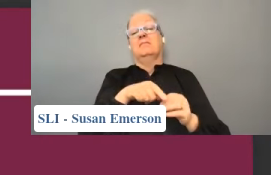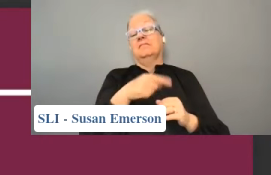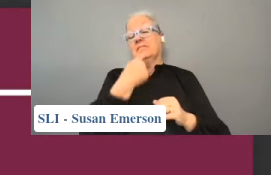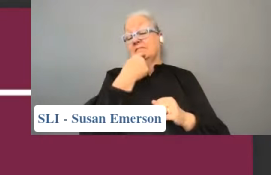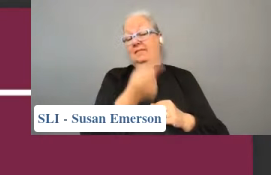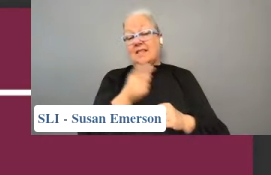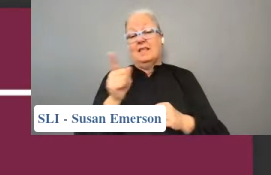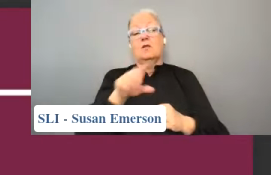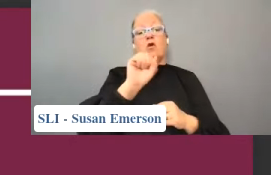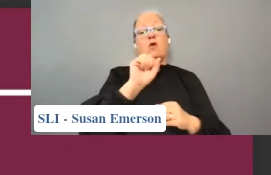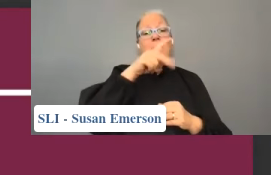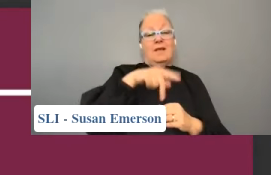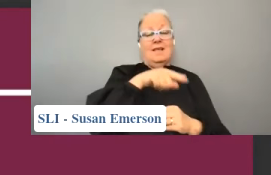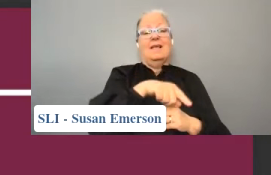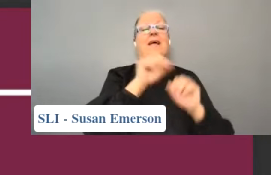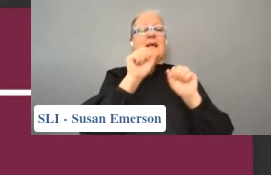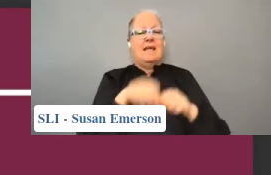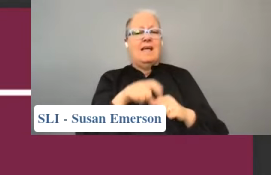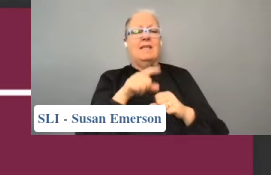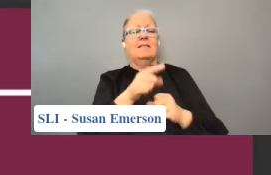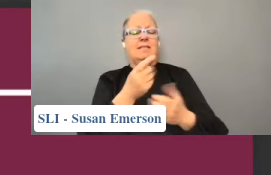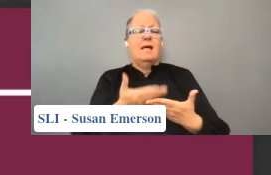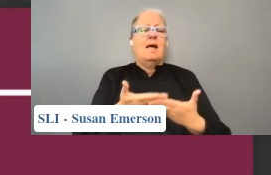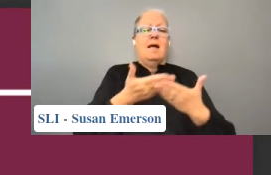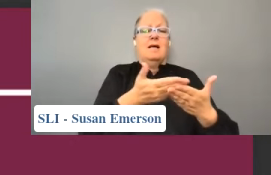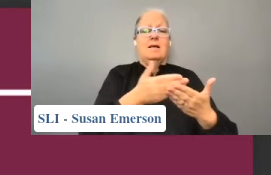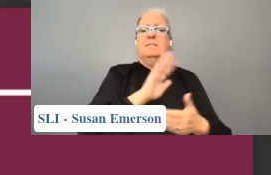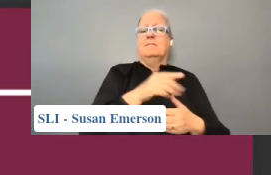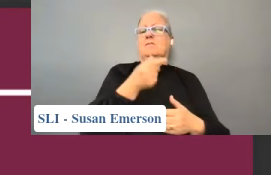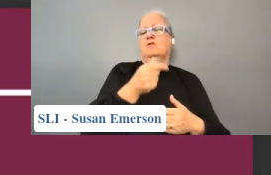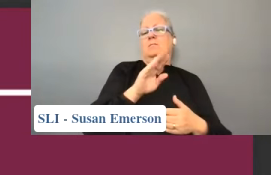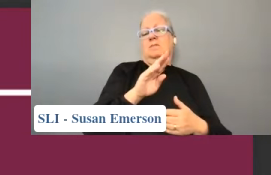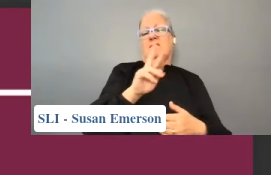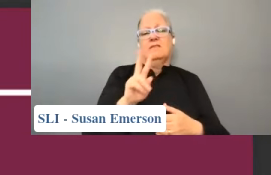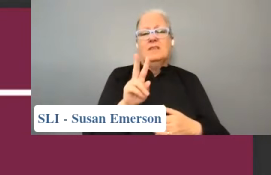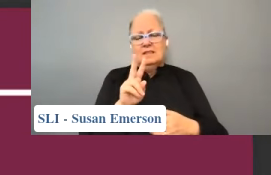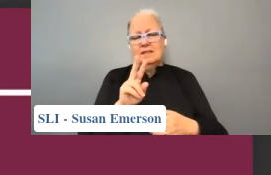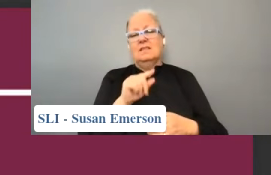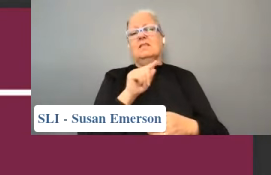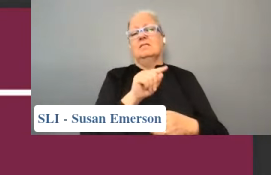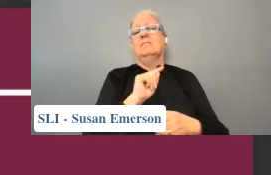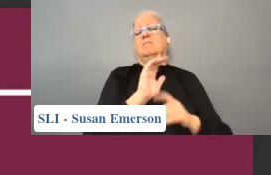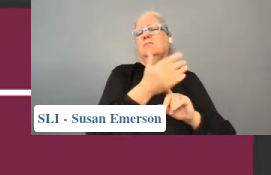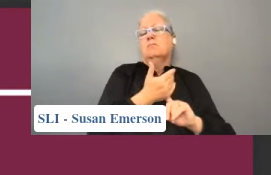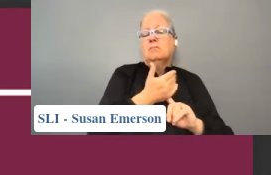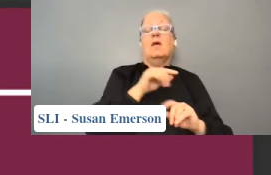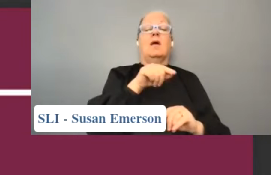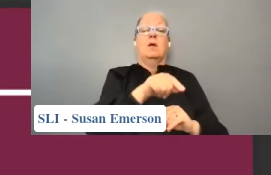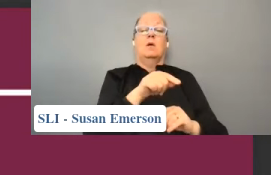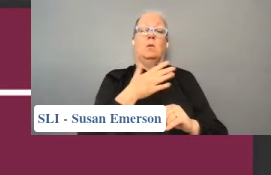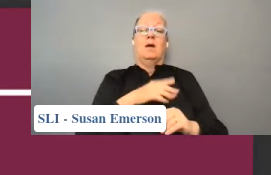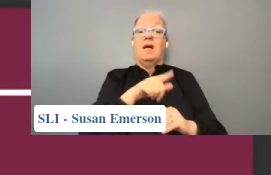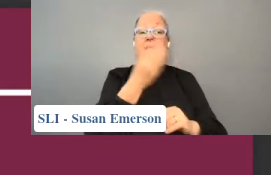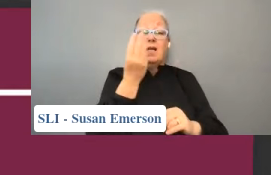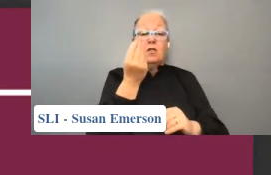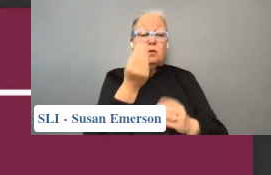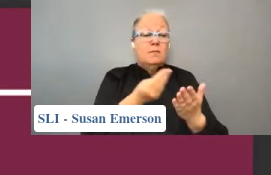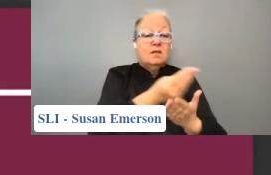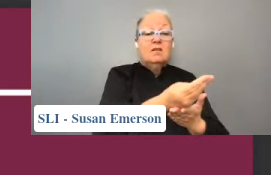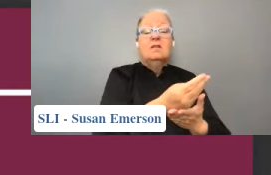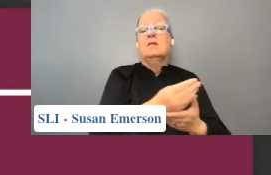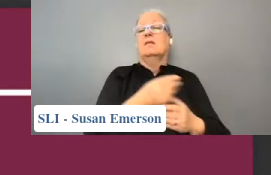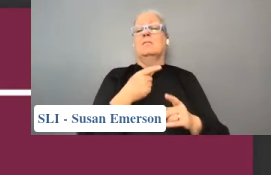and respond to gender-based violence primarily by addressing economic insecurity through softening economic